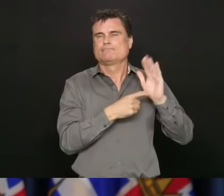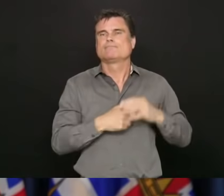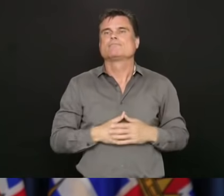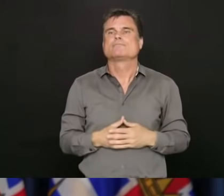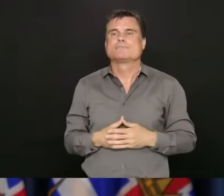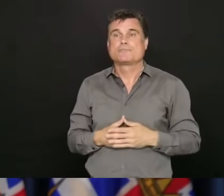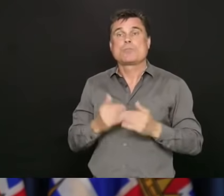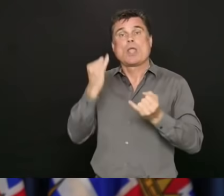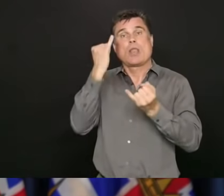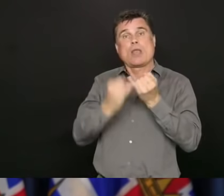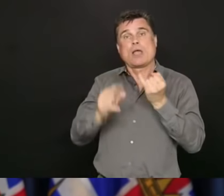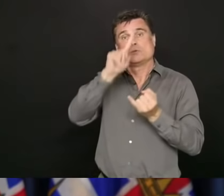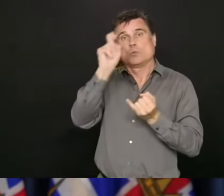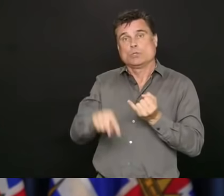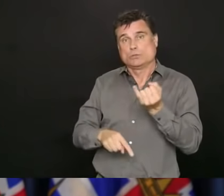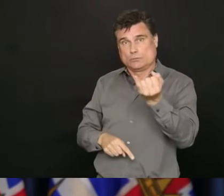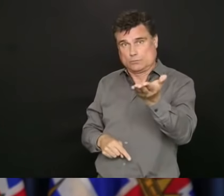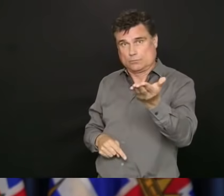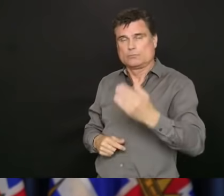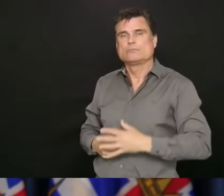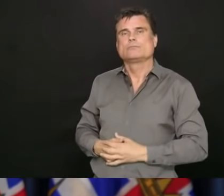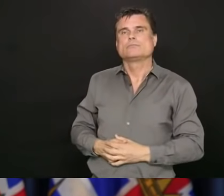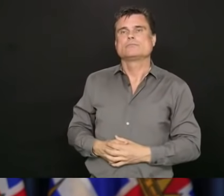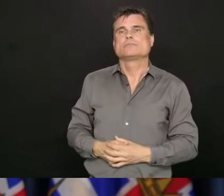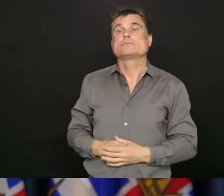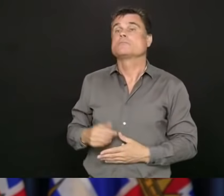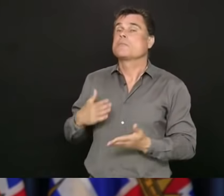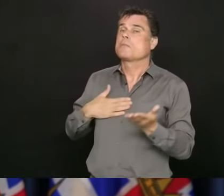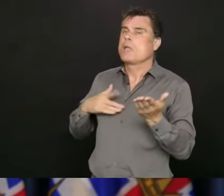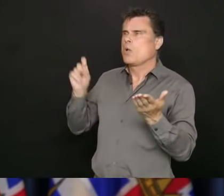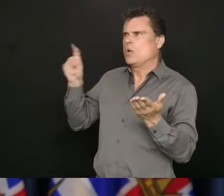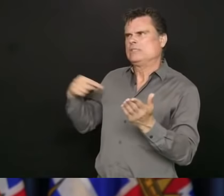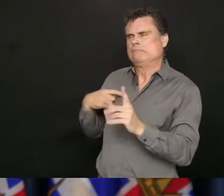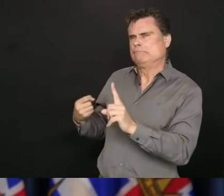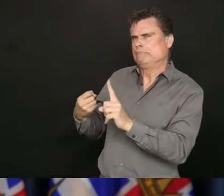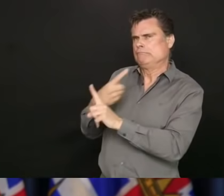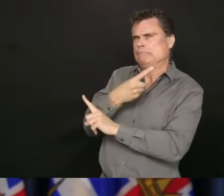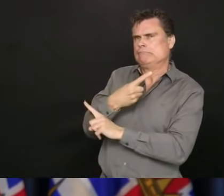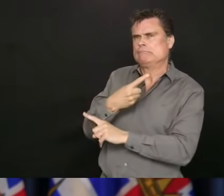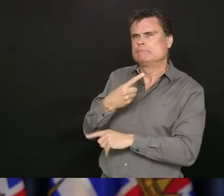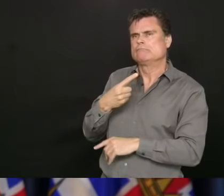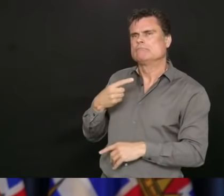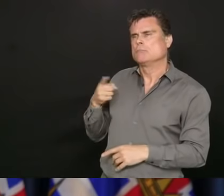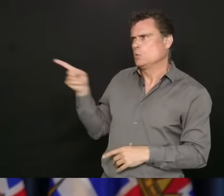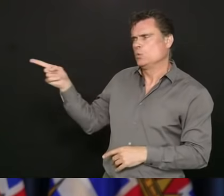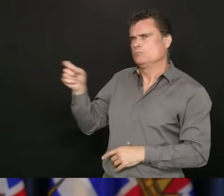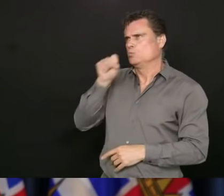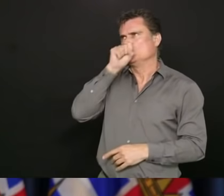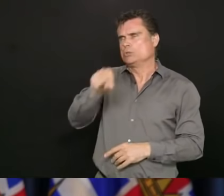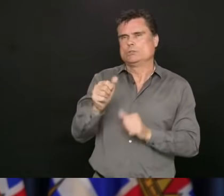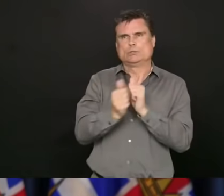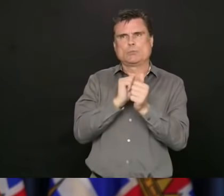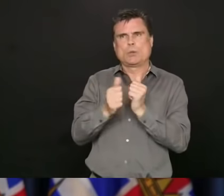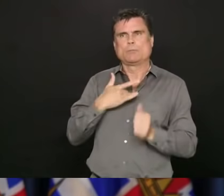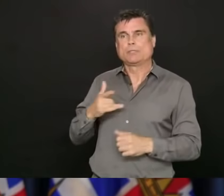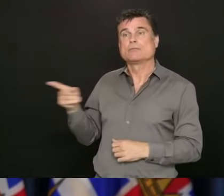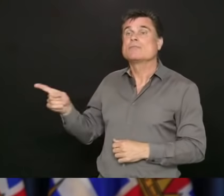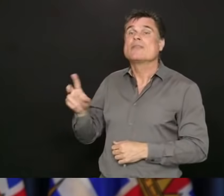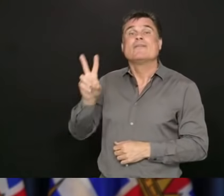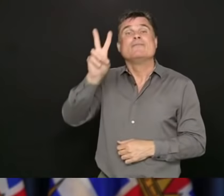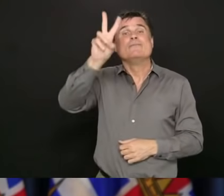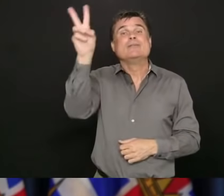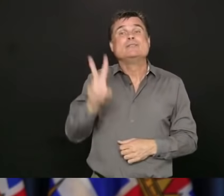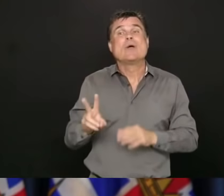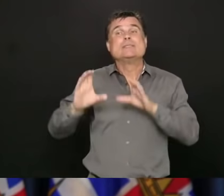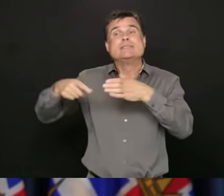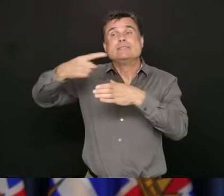Hi, Premier. This is a little out of left field, but I know you're a big sports fan. I know the Victoria Shamrocks are near and dear to your heart. Sports teams,